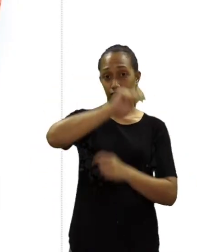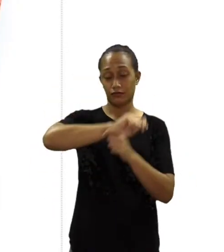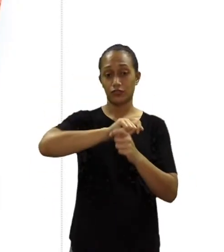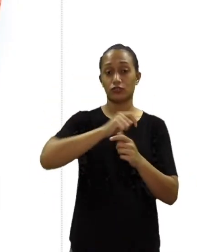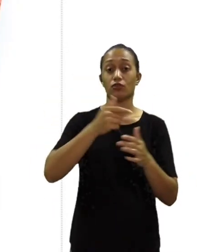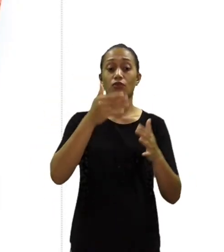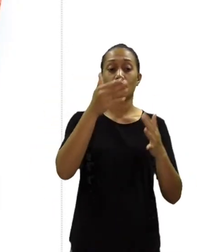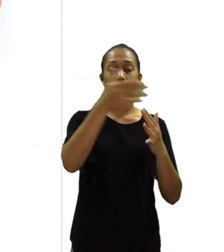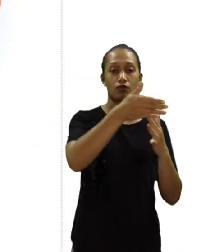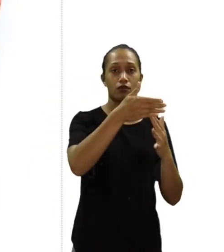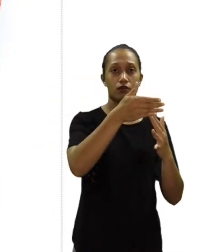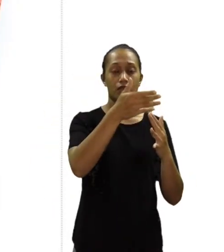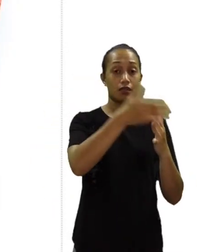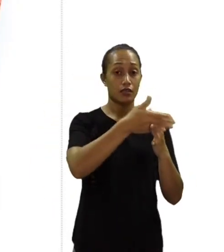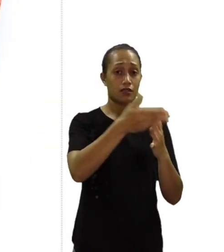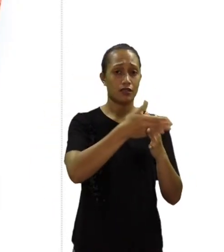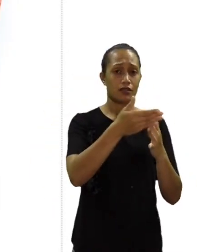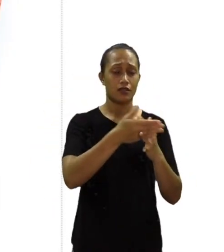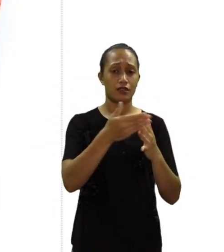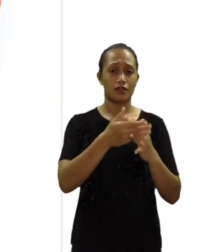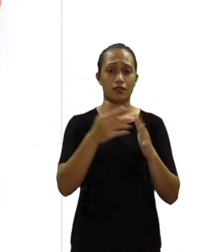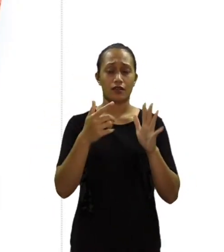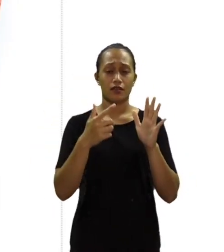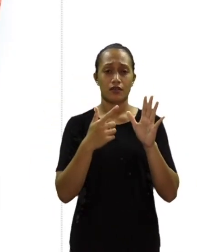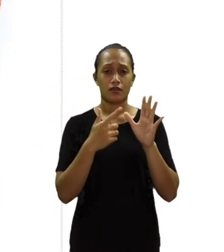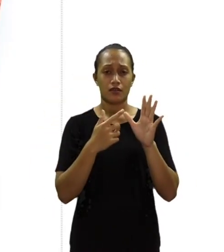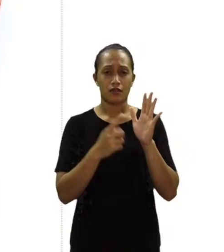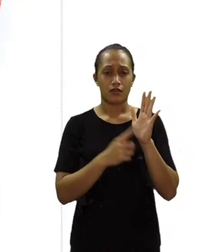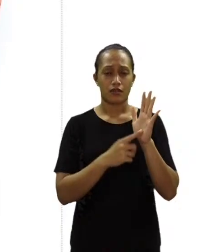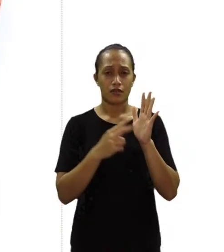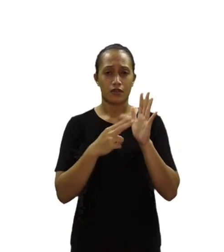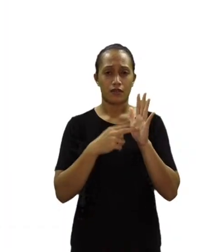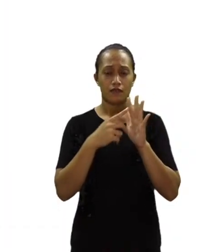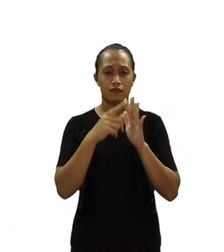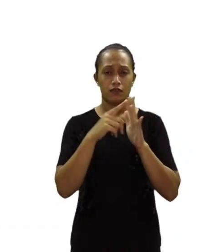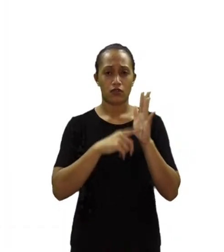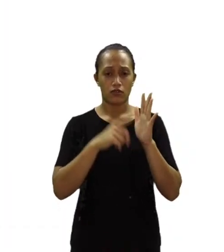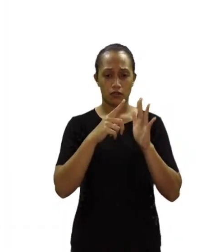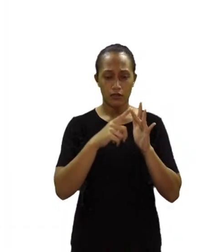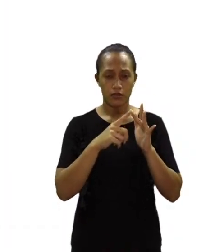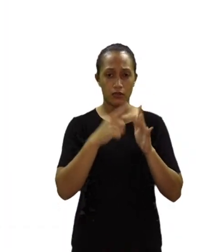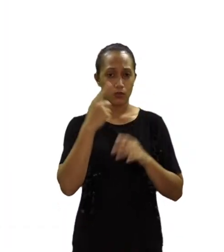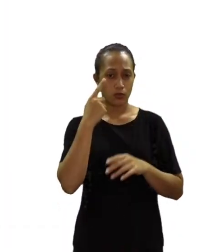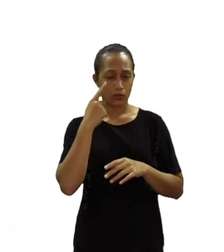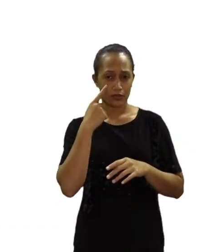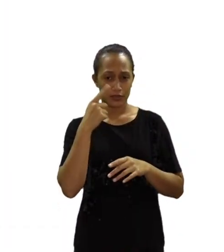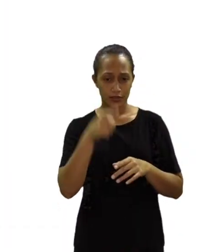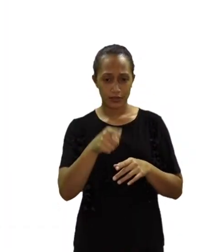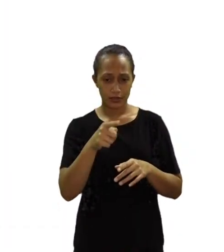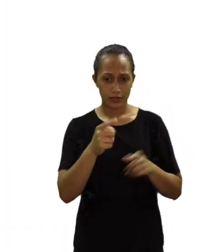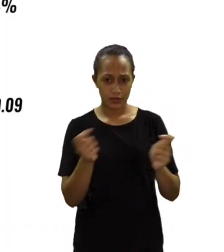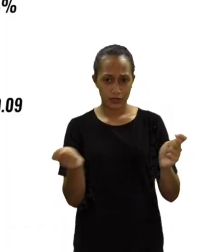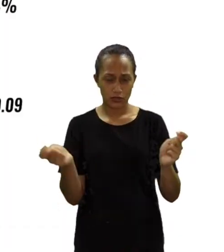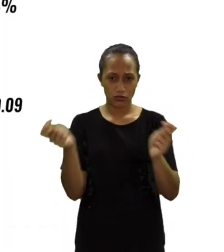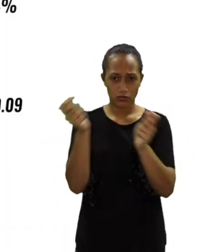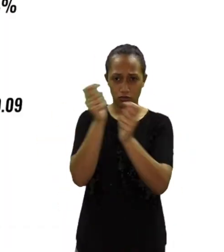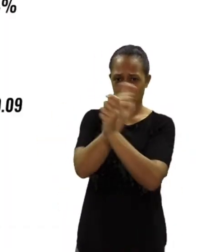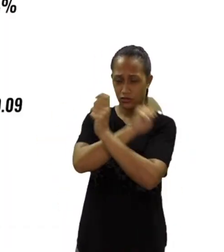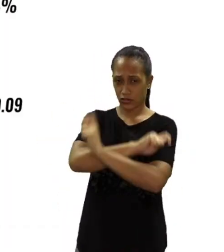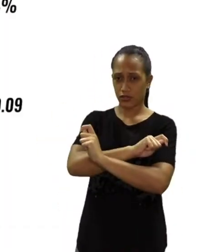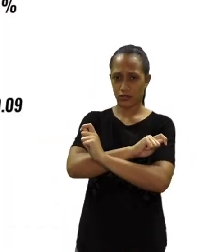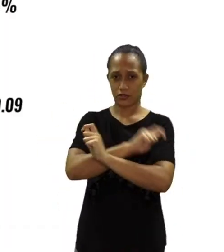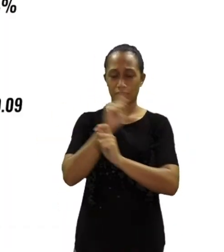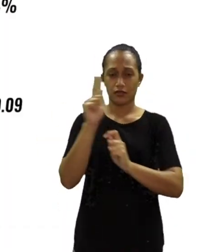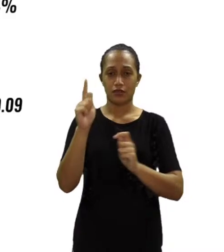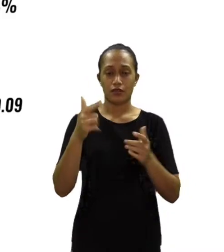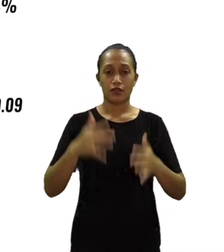the alveoli, where it can then be exhaled or breathed out. We can see the results of gaseous exchange from comparing air